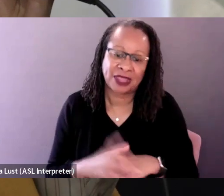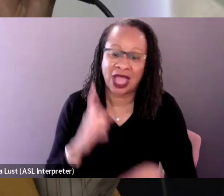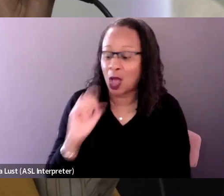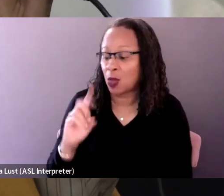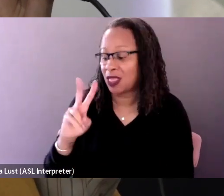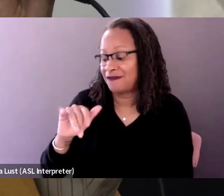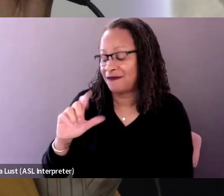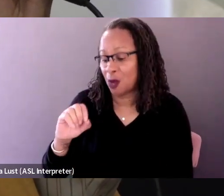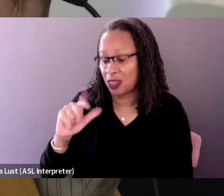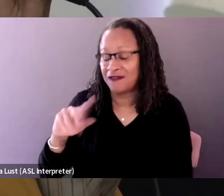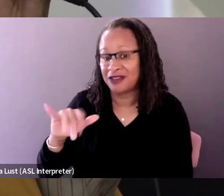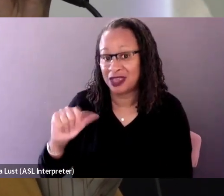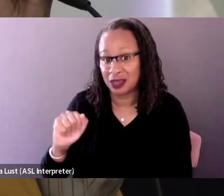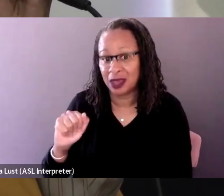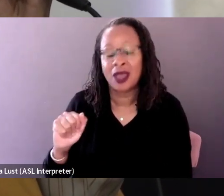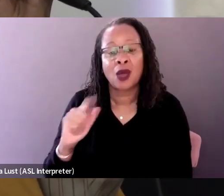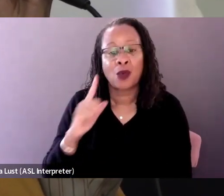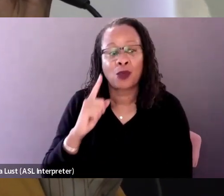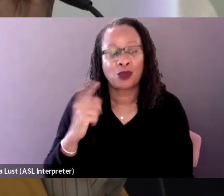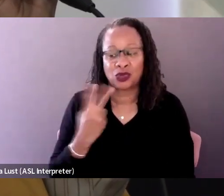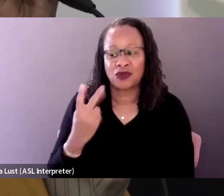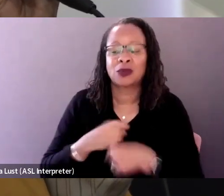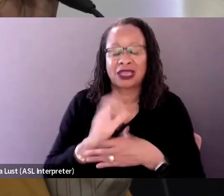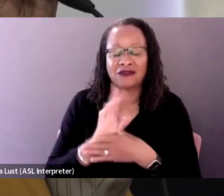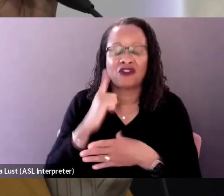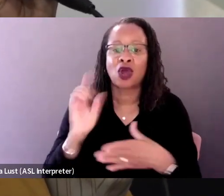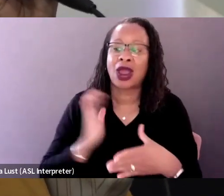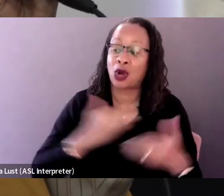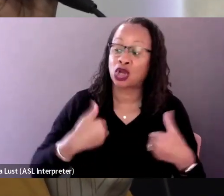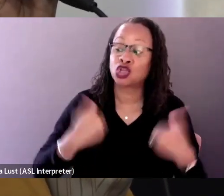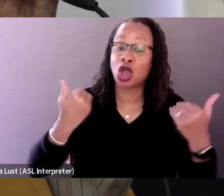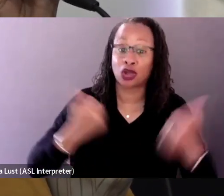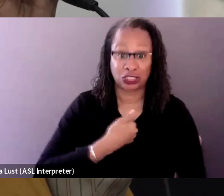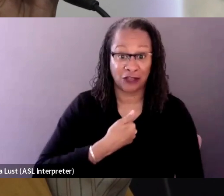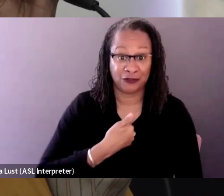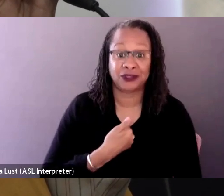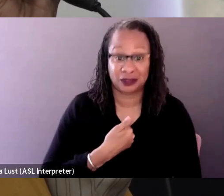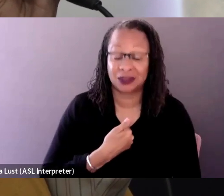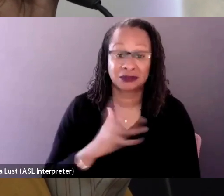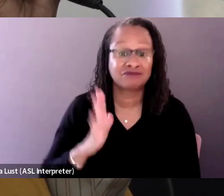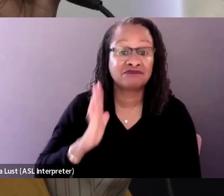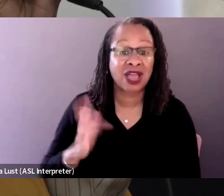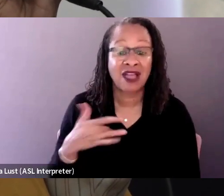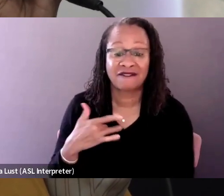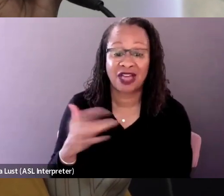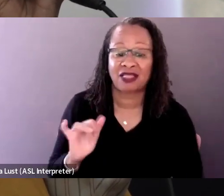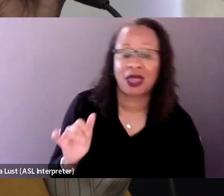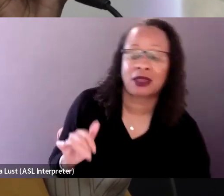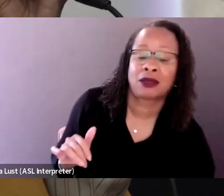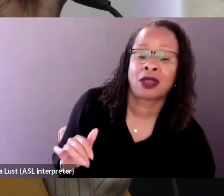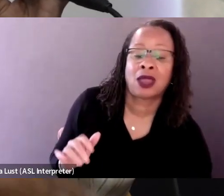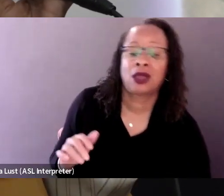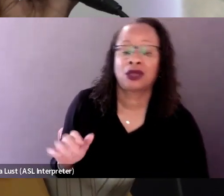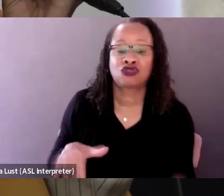film for our younger selves. Yes. And it felt like, growing up at the time that I did